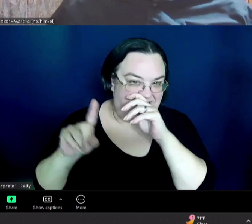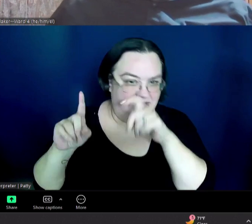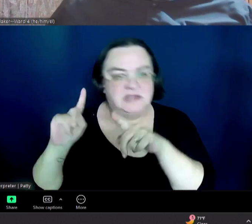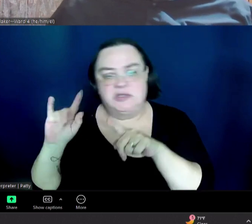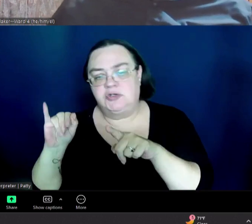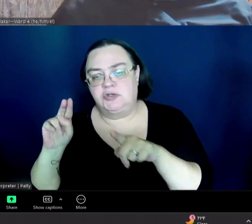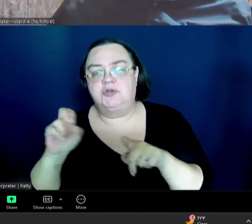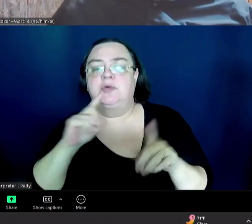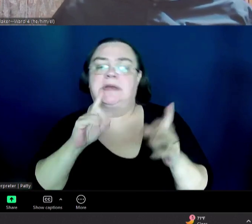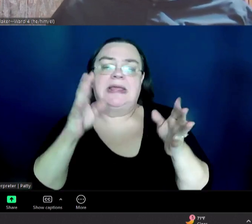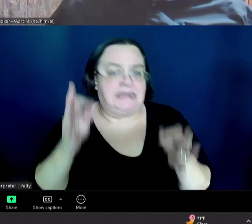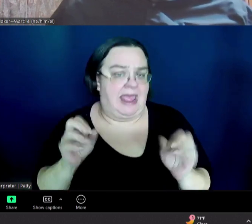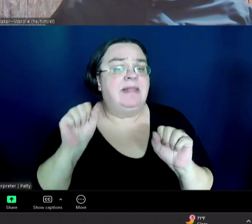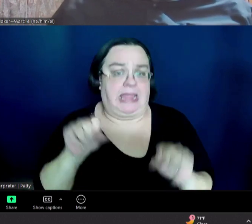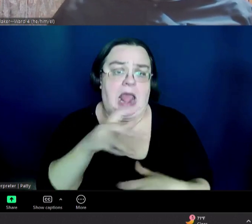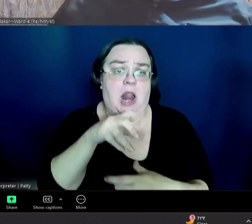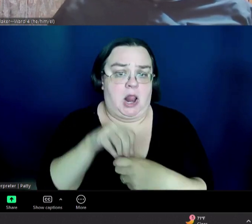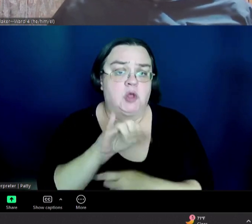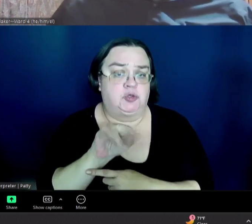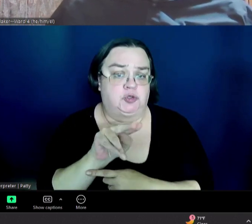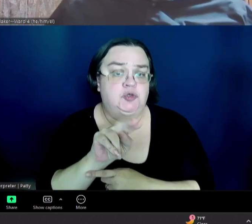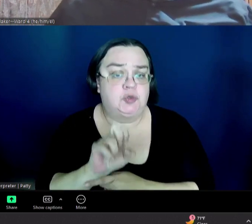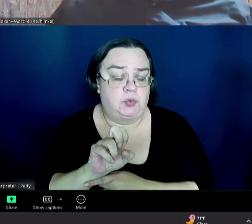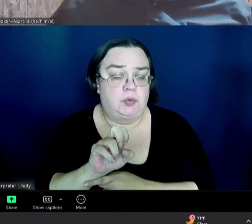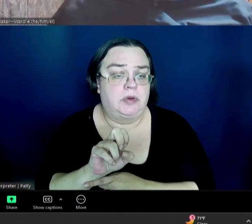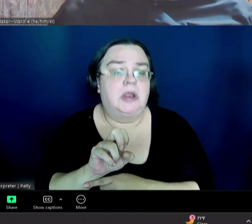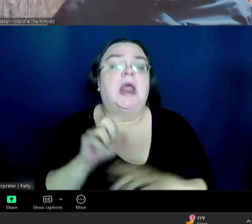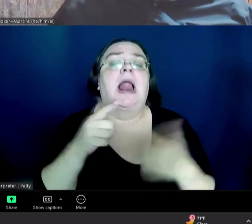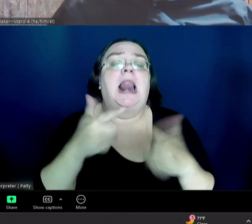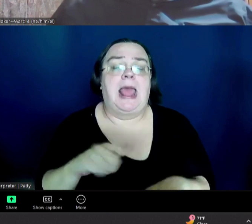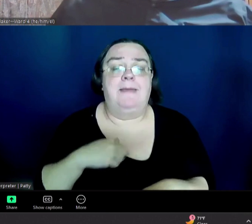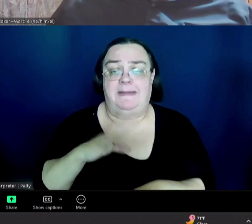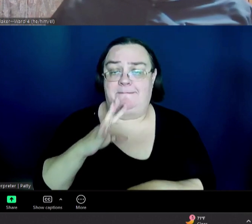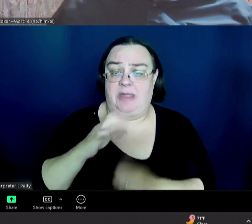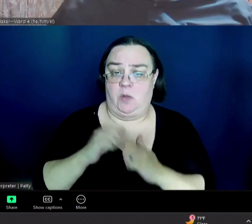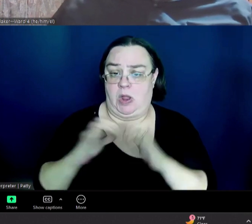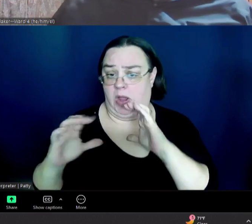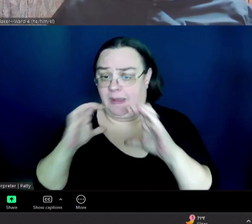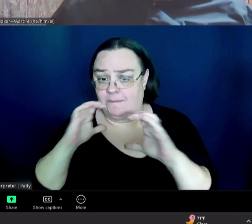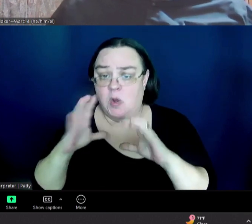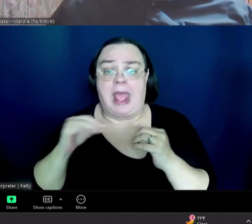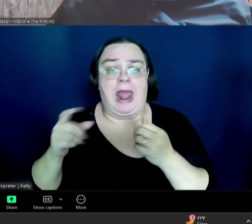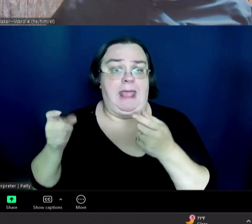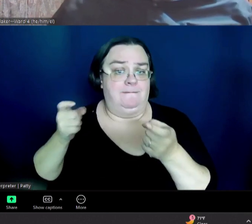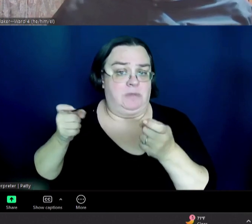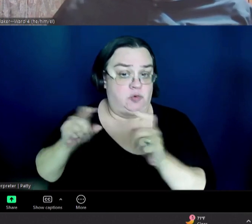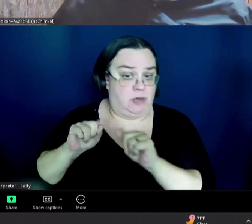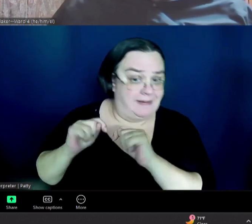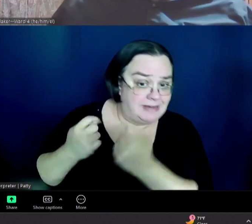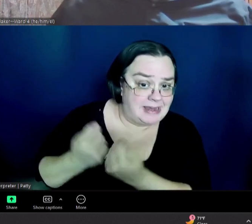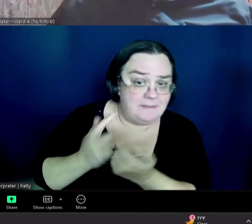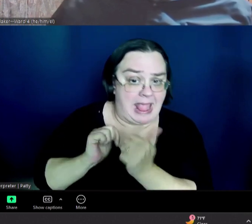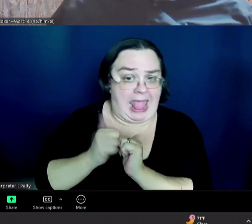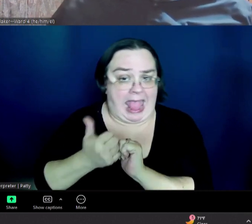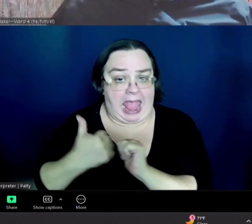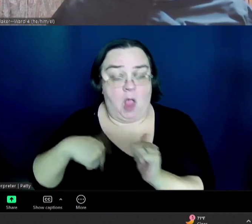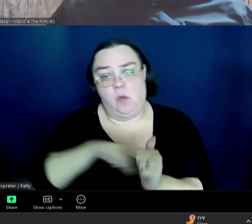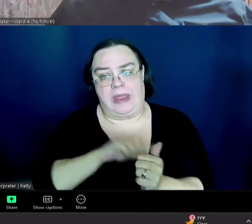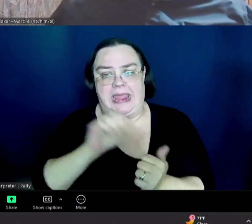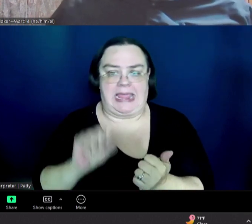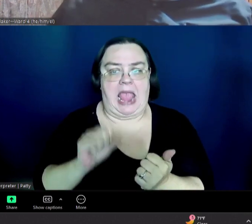It can definitely be in the June newsletter. Let me speak to the communication and the administrative team on how we can be creative